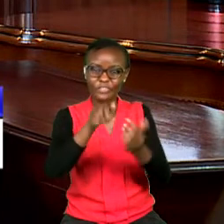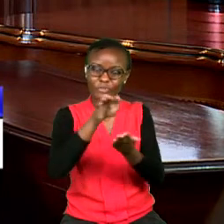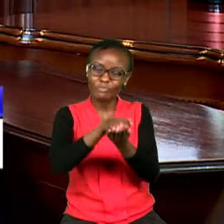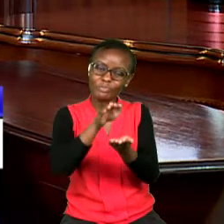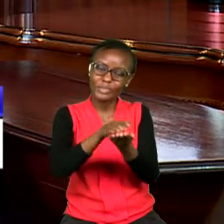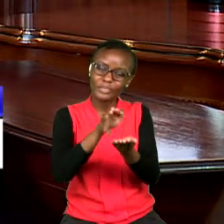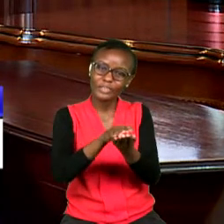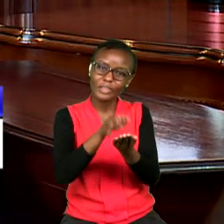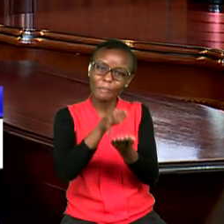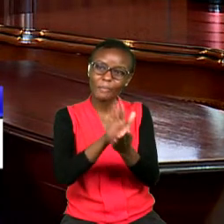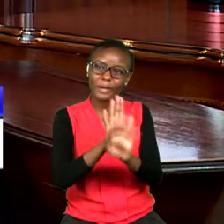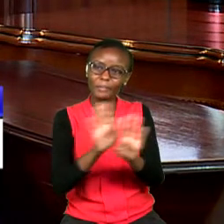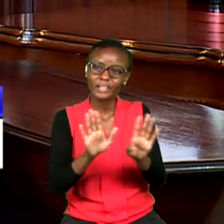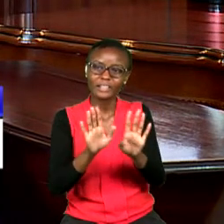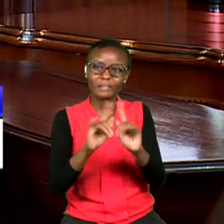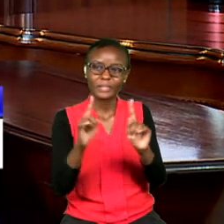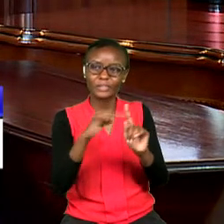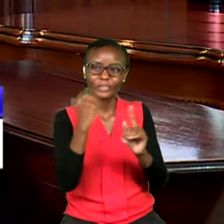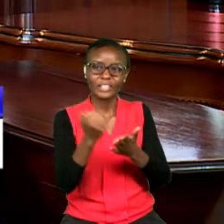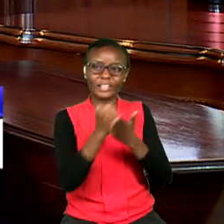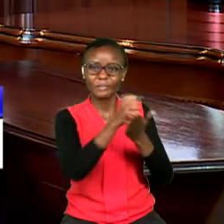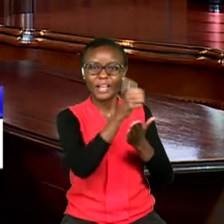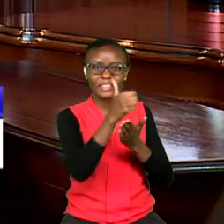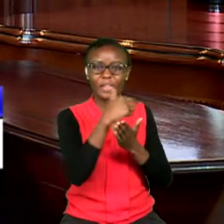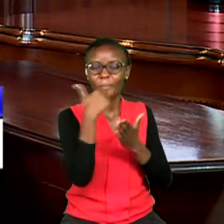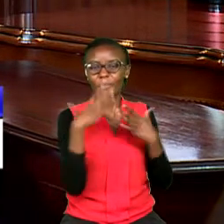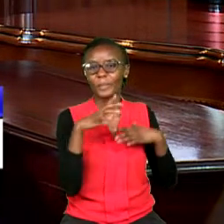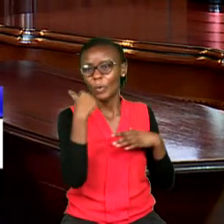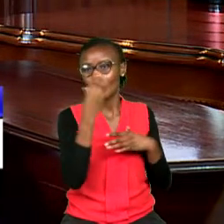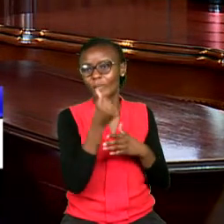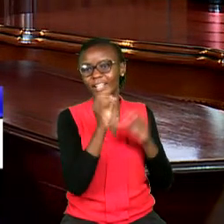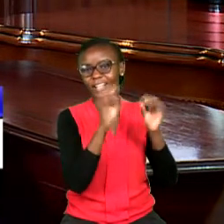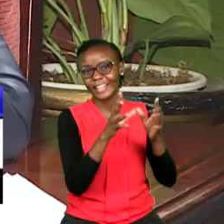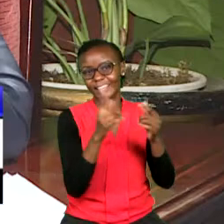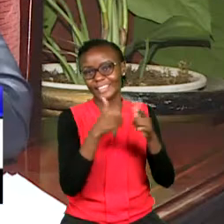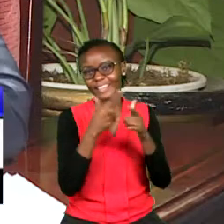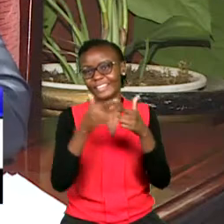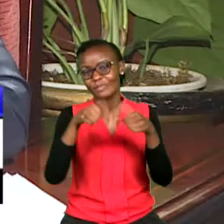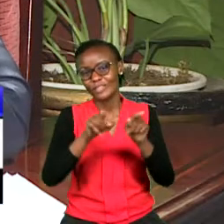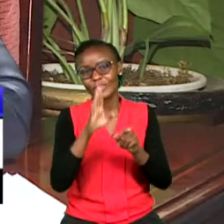and helping others who don't have money. That's the money they borrow.